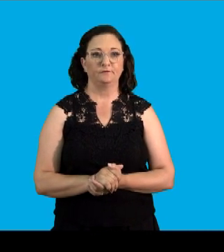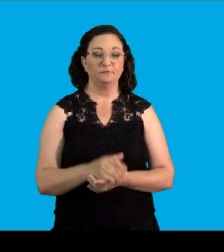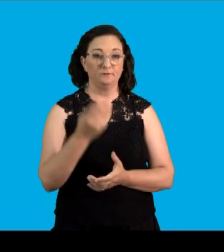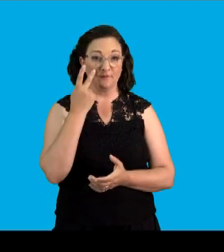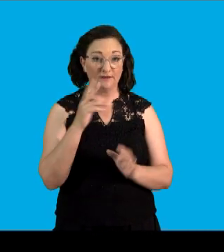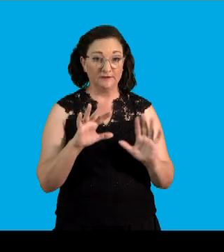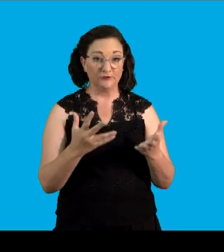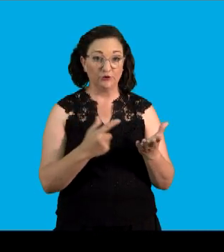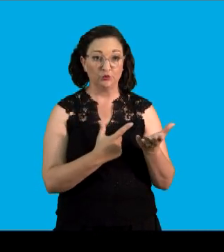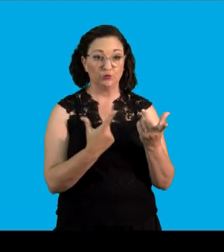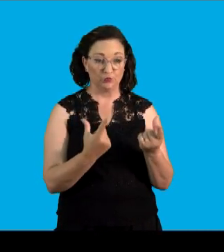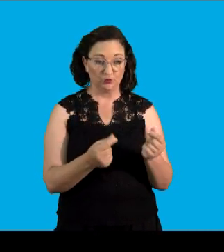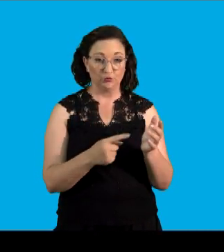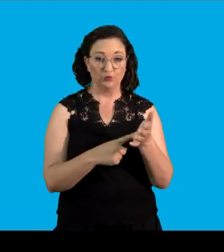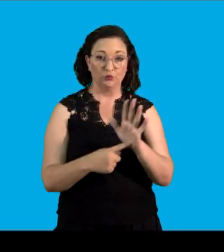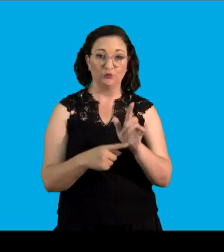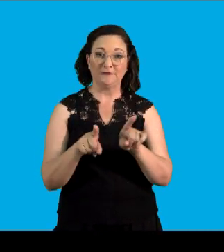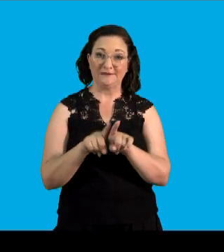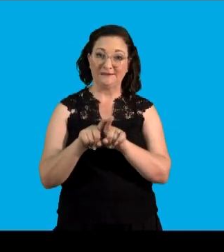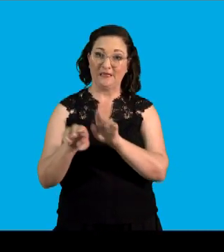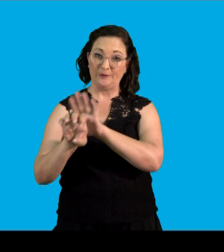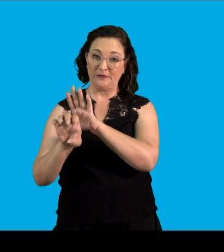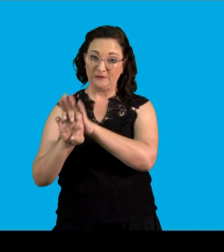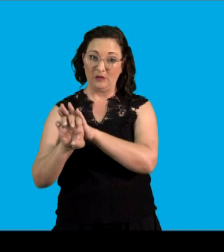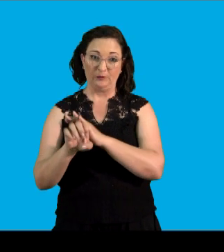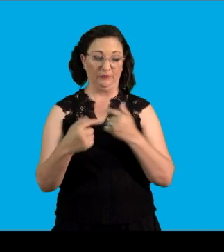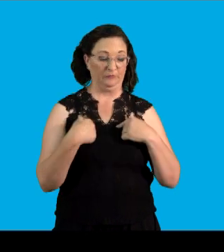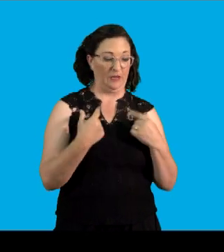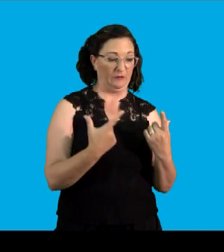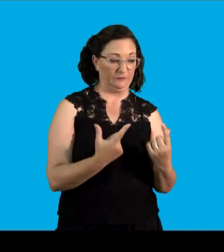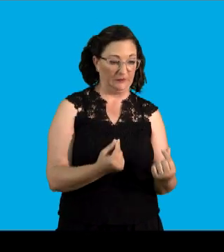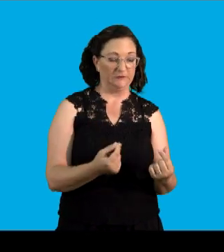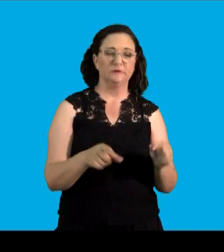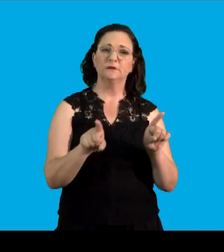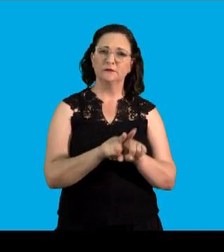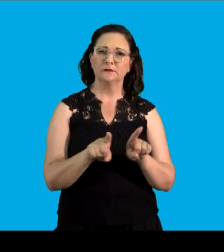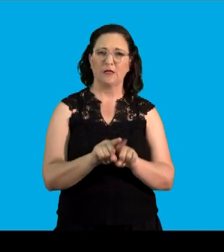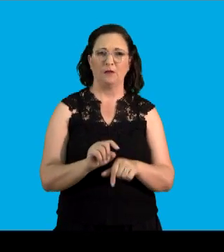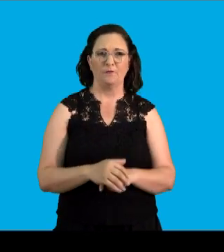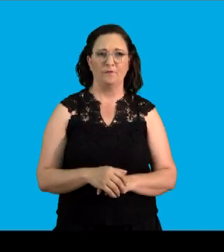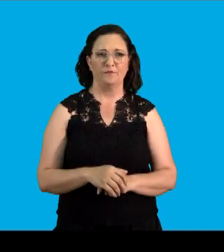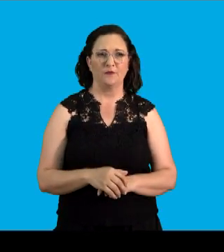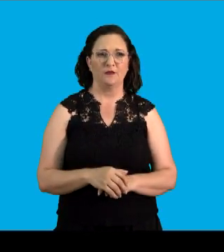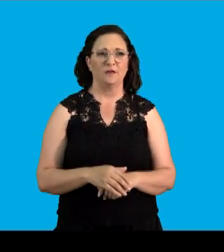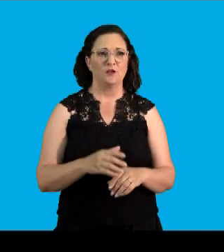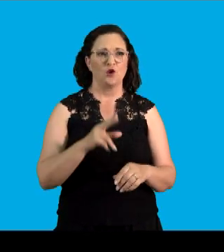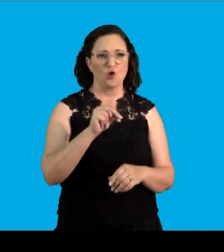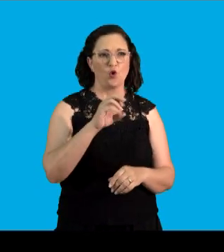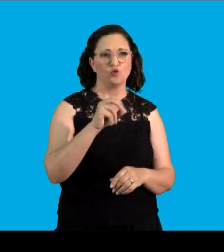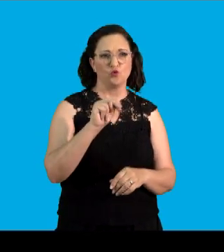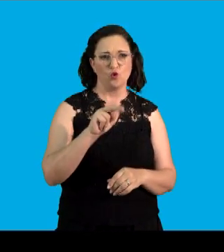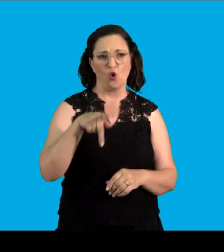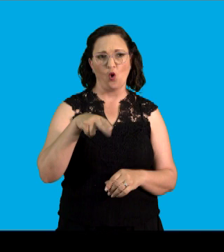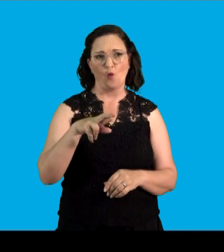see? So it's the same. Look at the example and look at what I just did there. That's what you do. You don't write non-profit. You just write